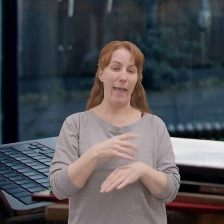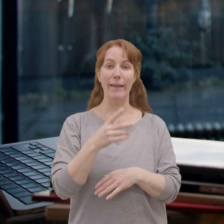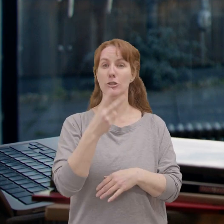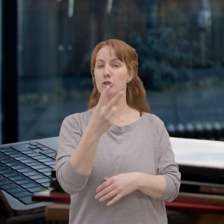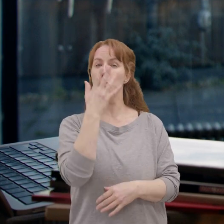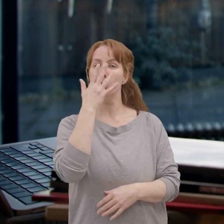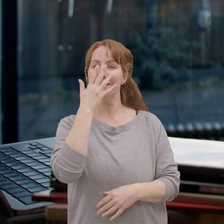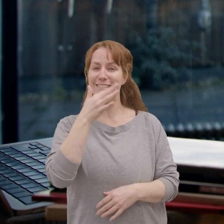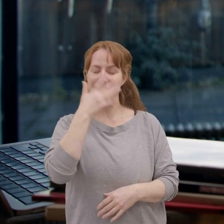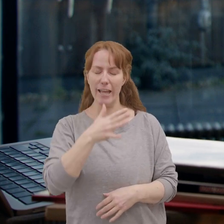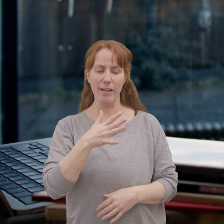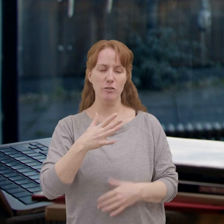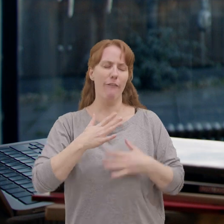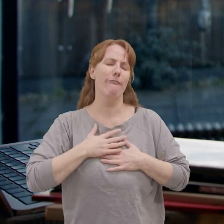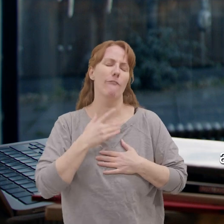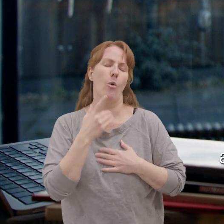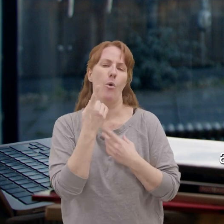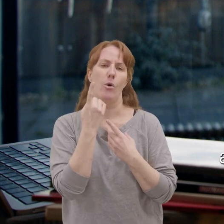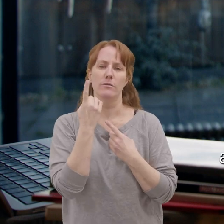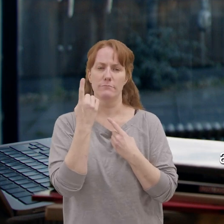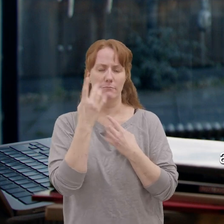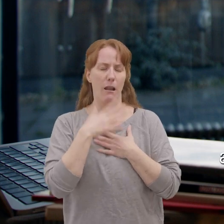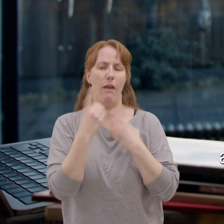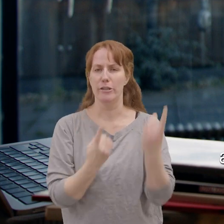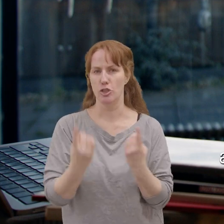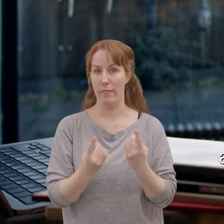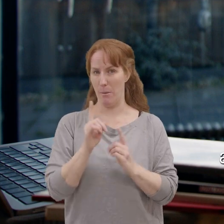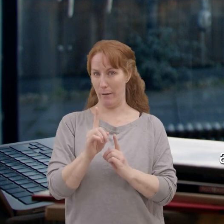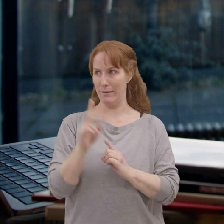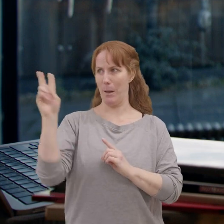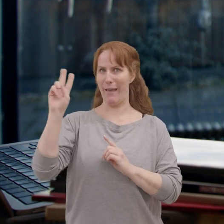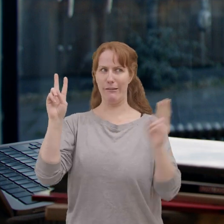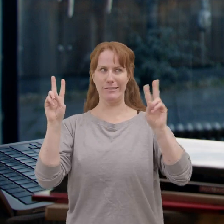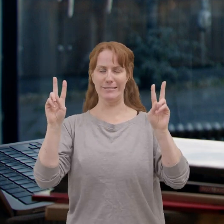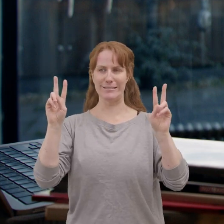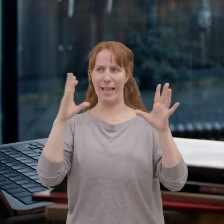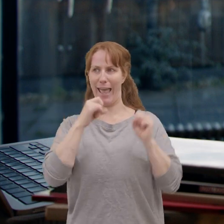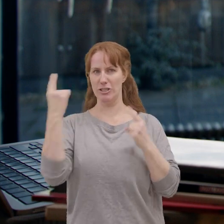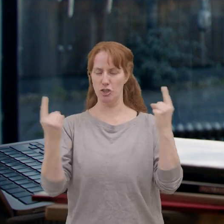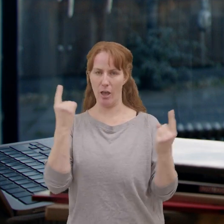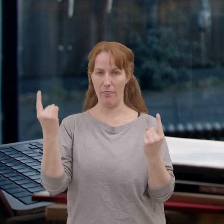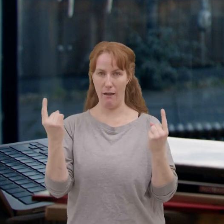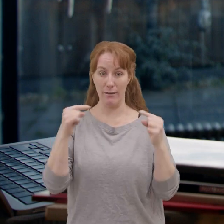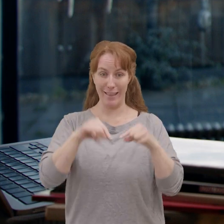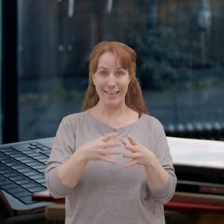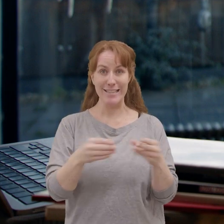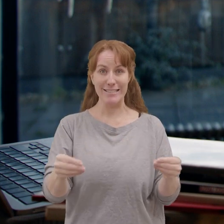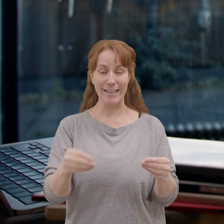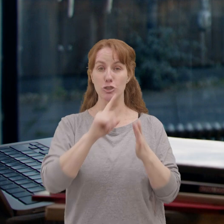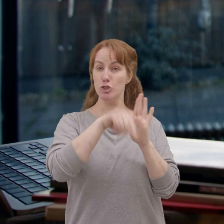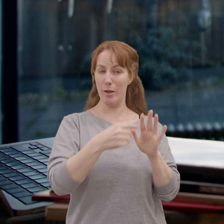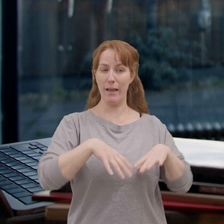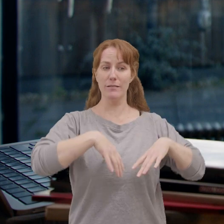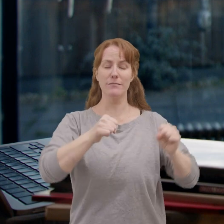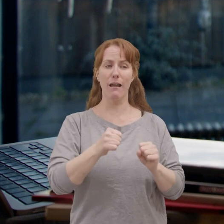about 2 teenagers that fall desperately in love, although their parents hate each other. So in Act 3, Scene 5, Juliet